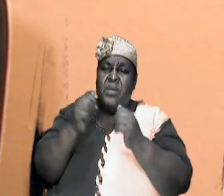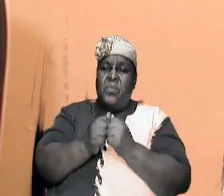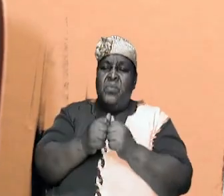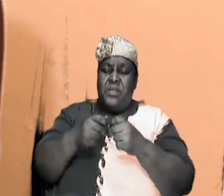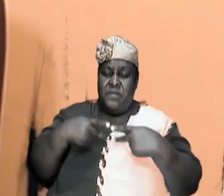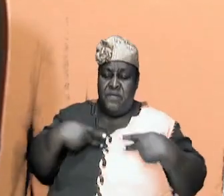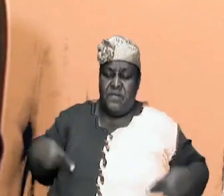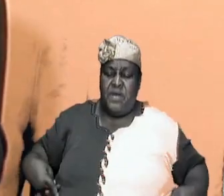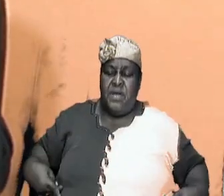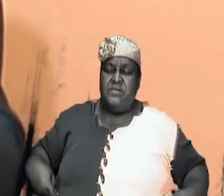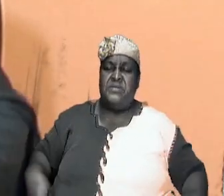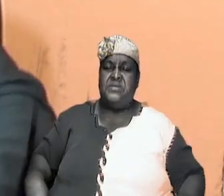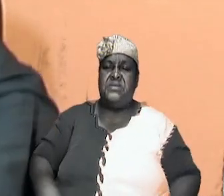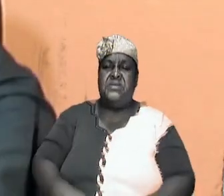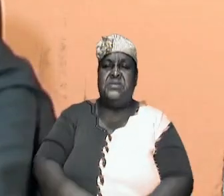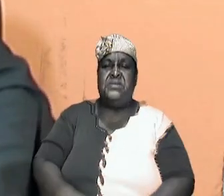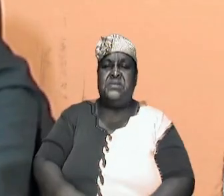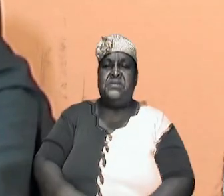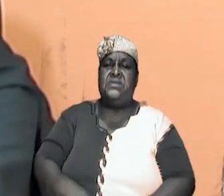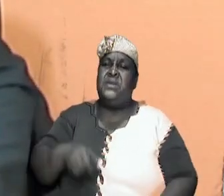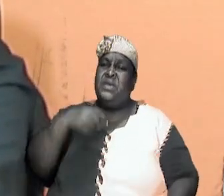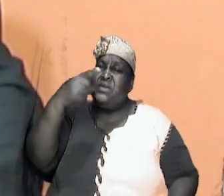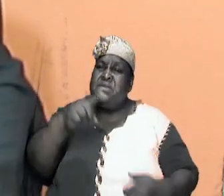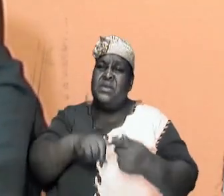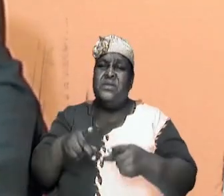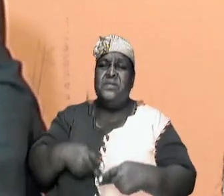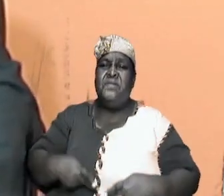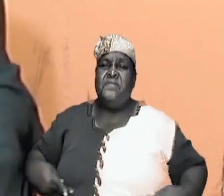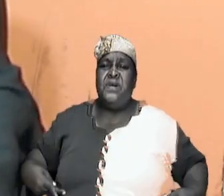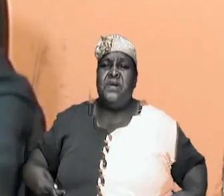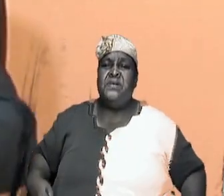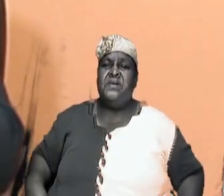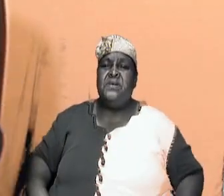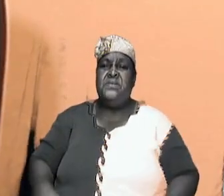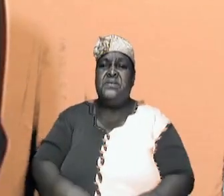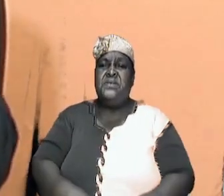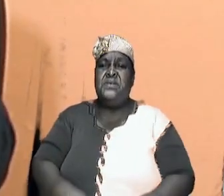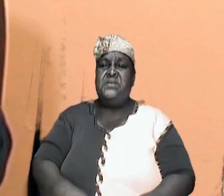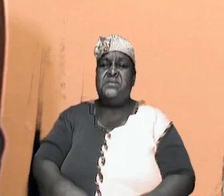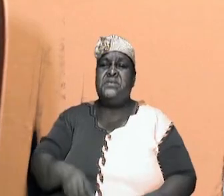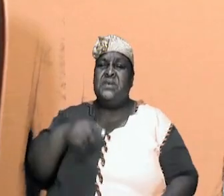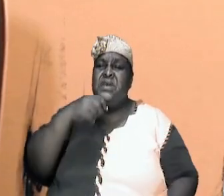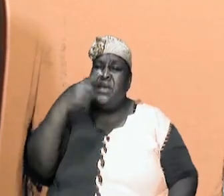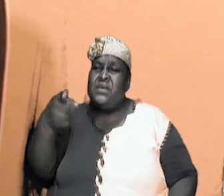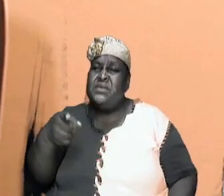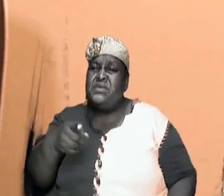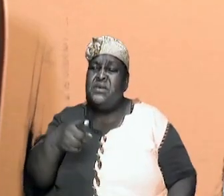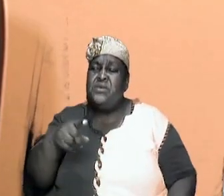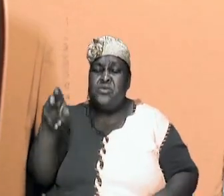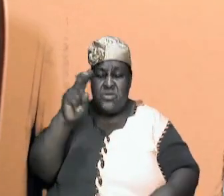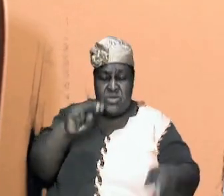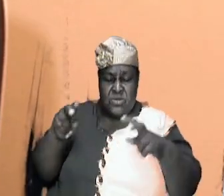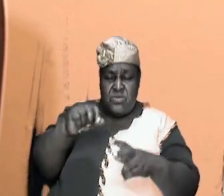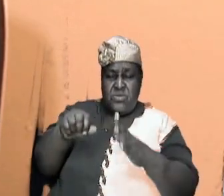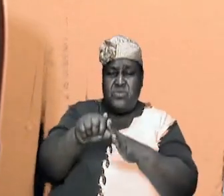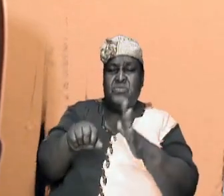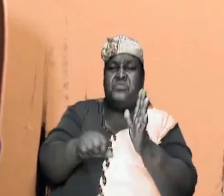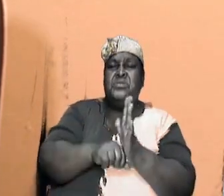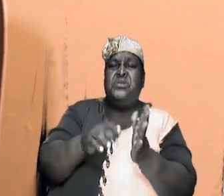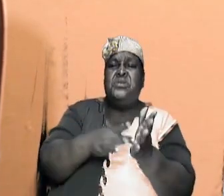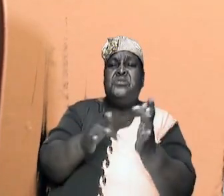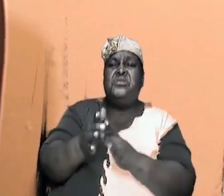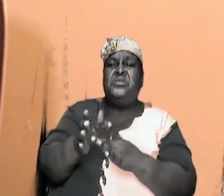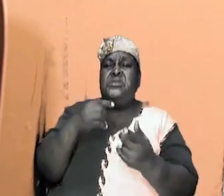Pharisees, you know, he said to the Pharisees, he said, you know, search the scriptures. Jesus